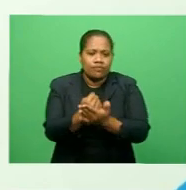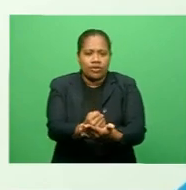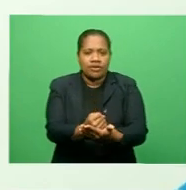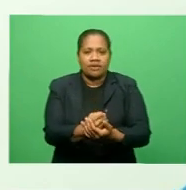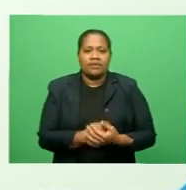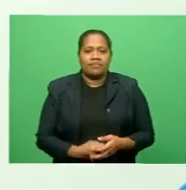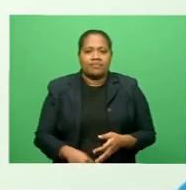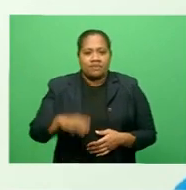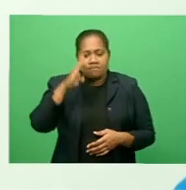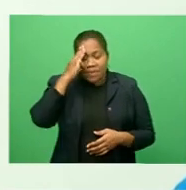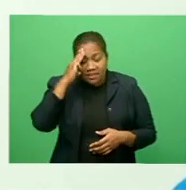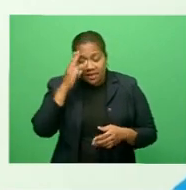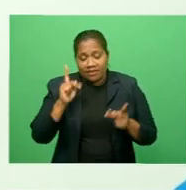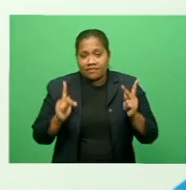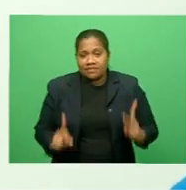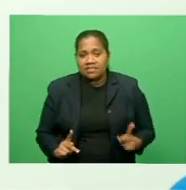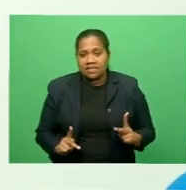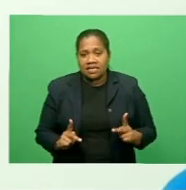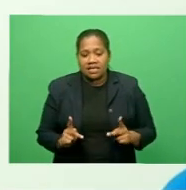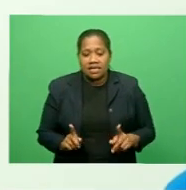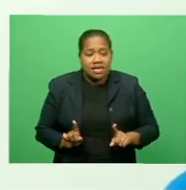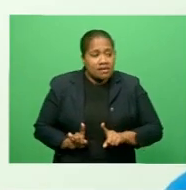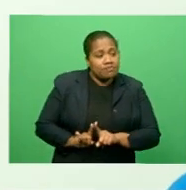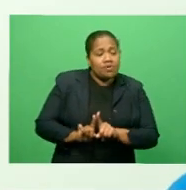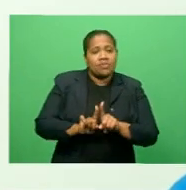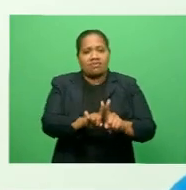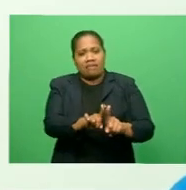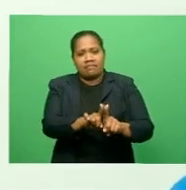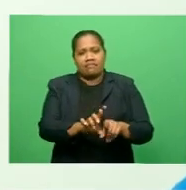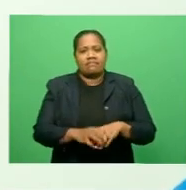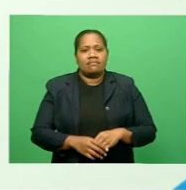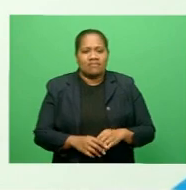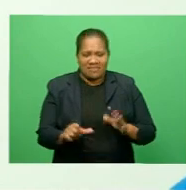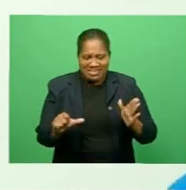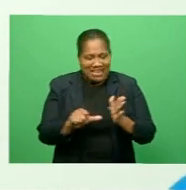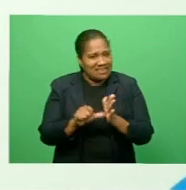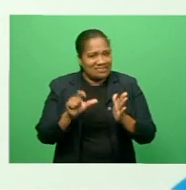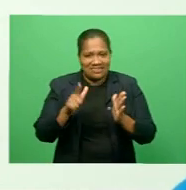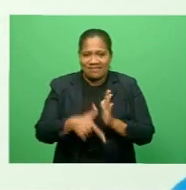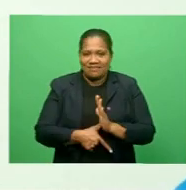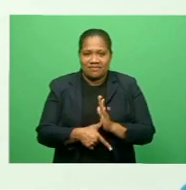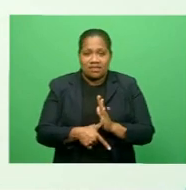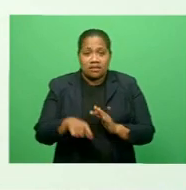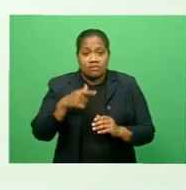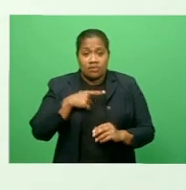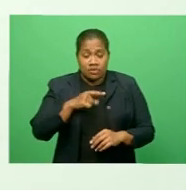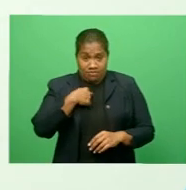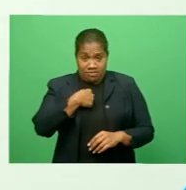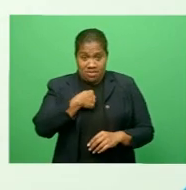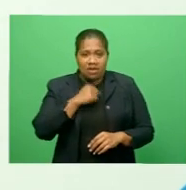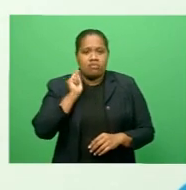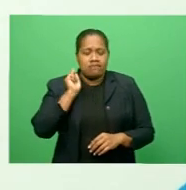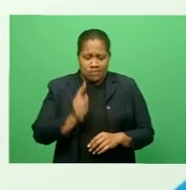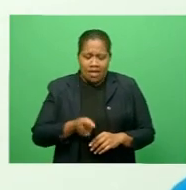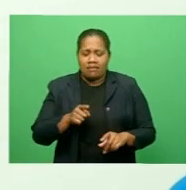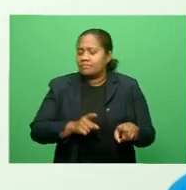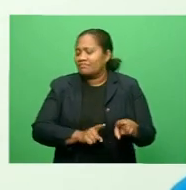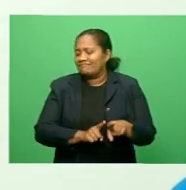physically, and be with them through that tough times, because personally for me that was one of the